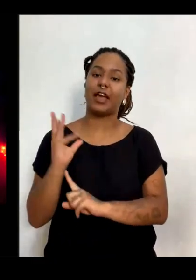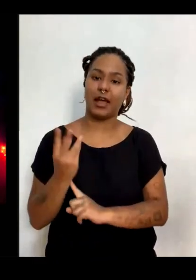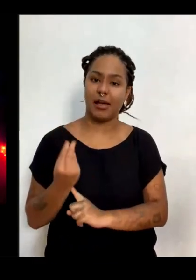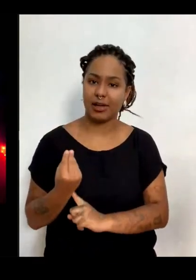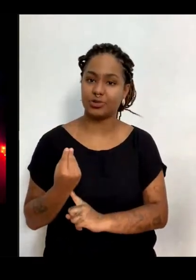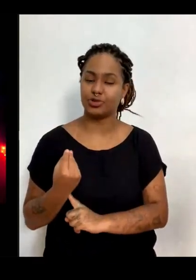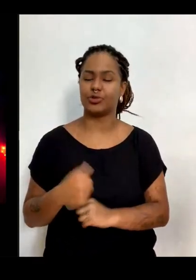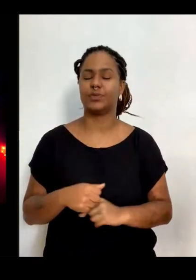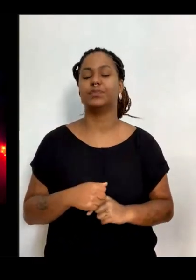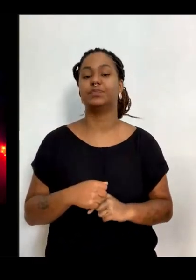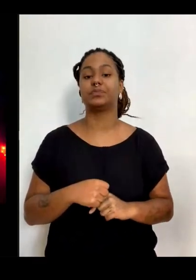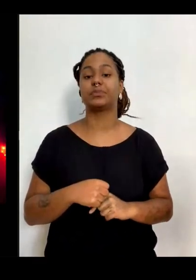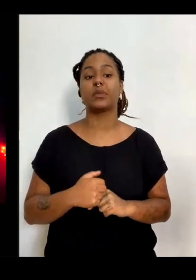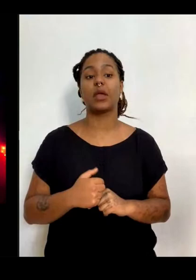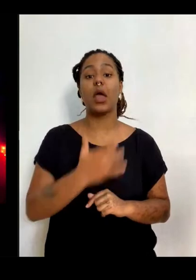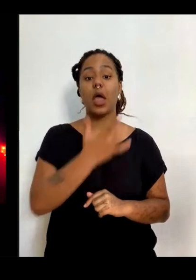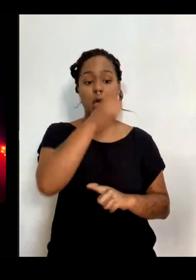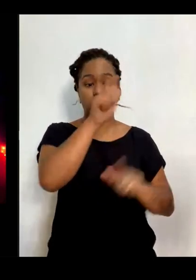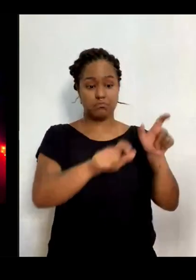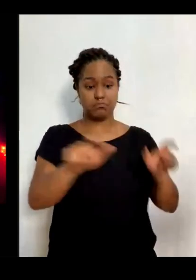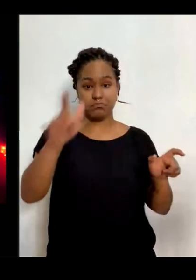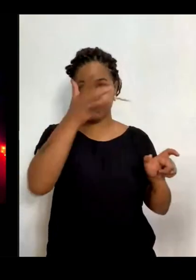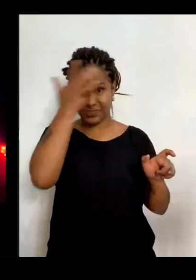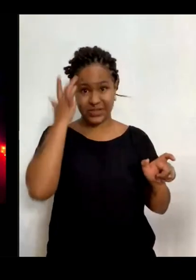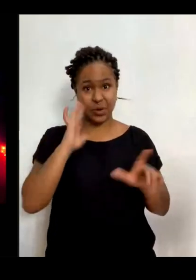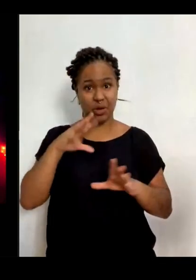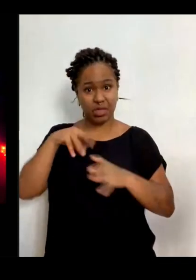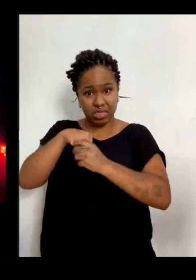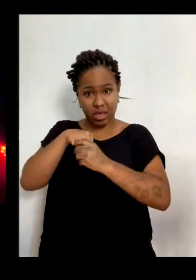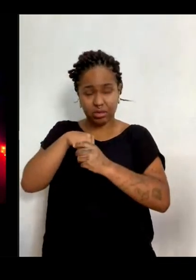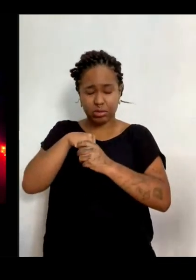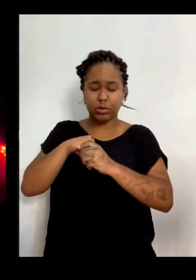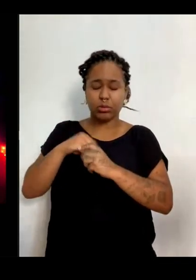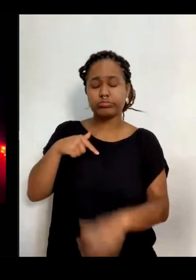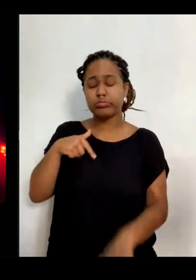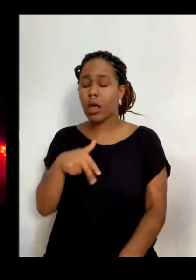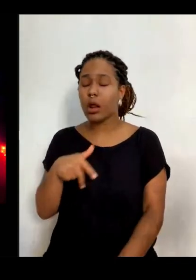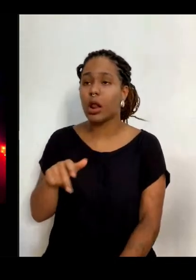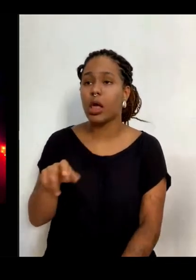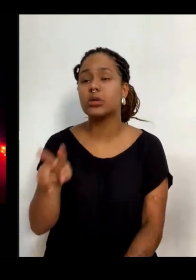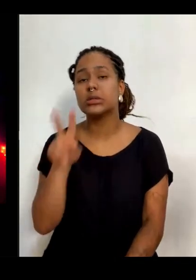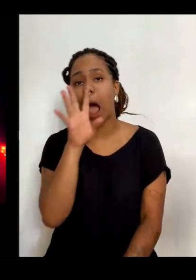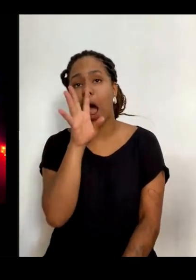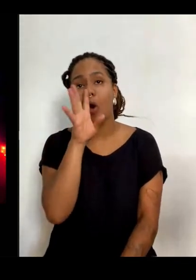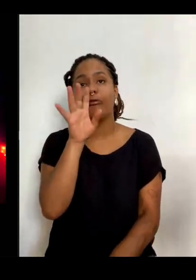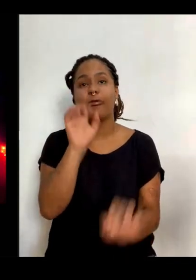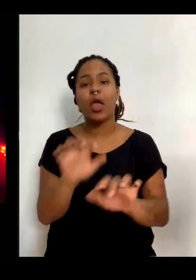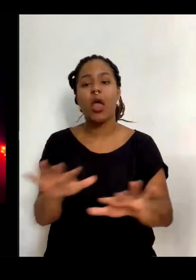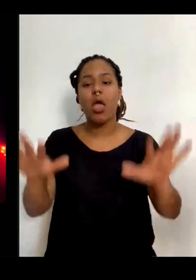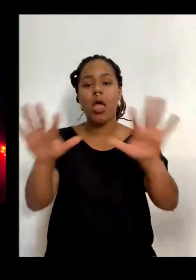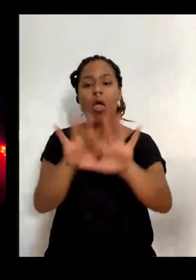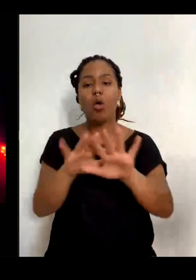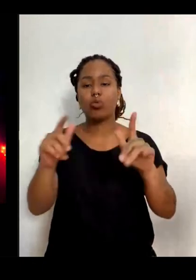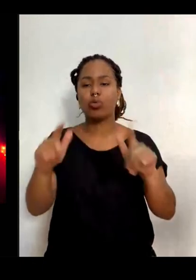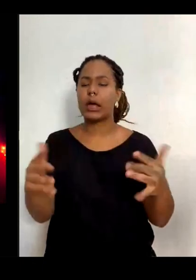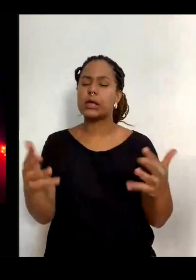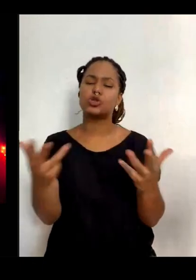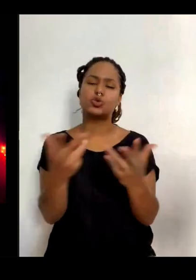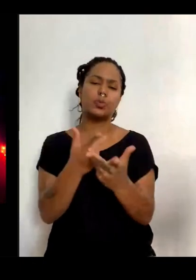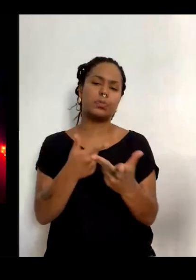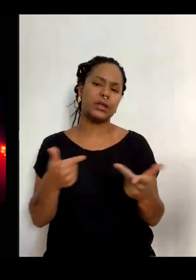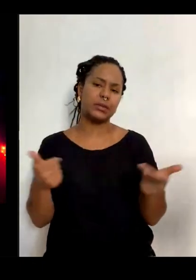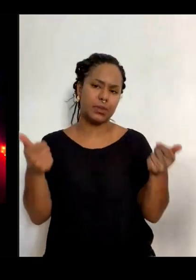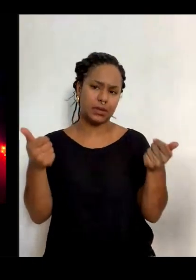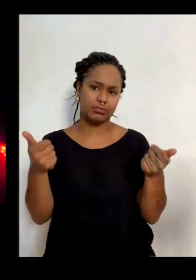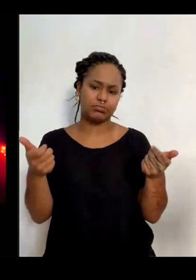everybody came out to see Sublime environment when from the point of view of the art fair they should have been buying art